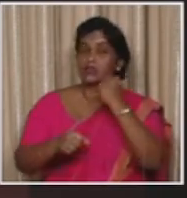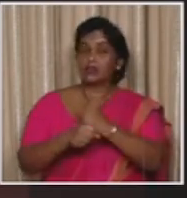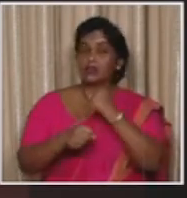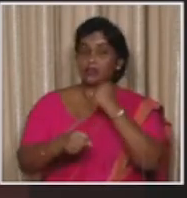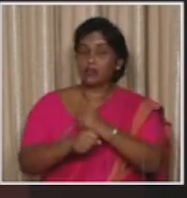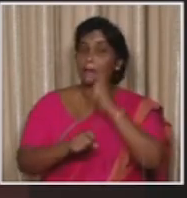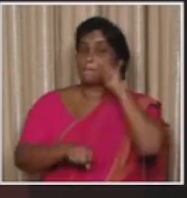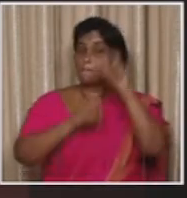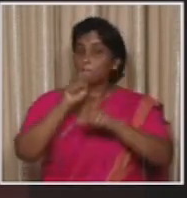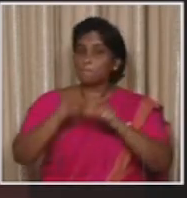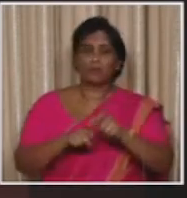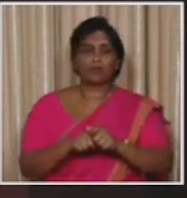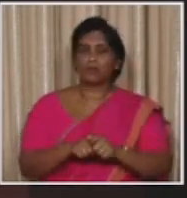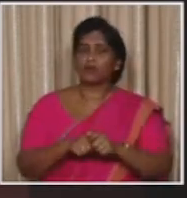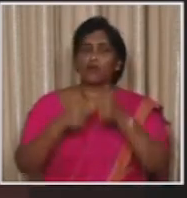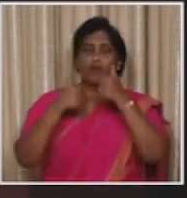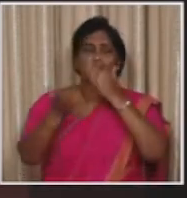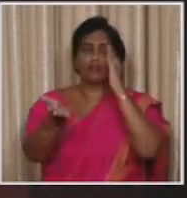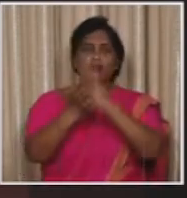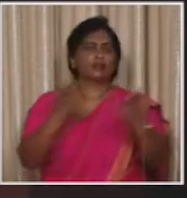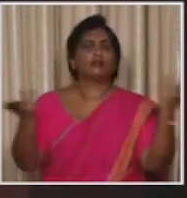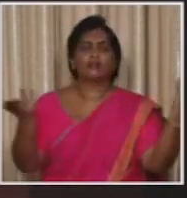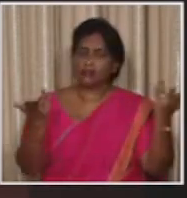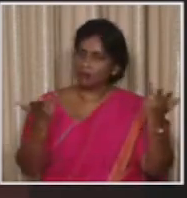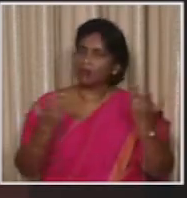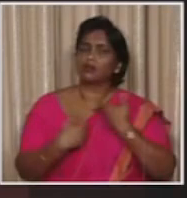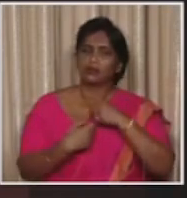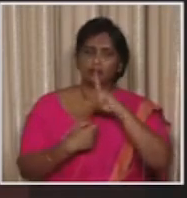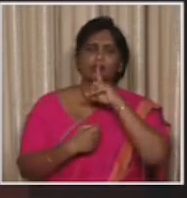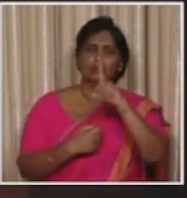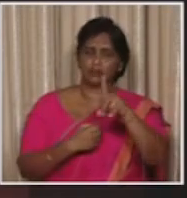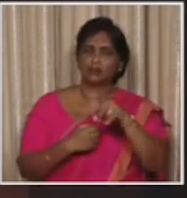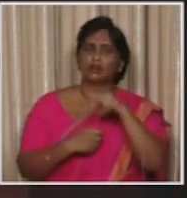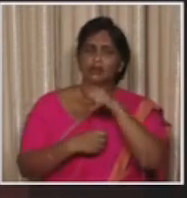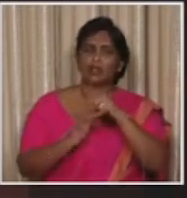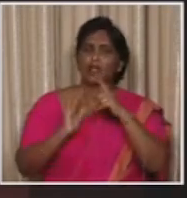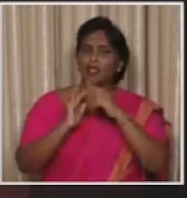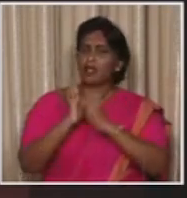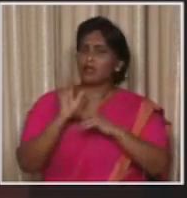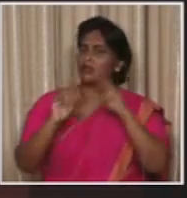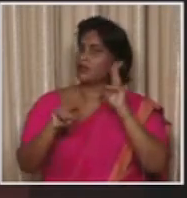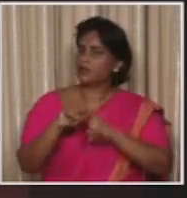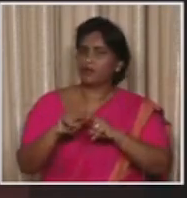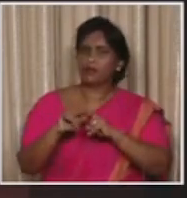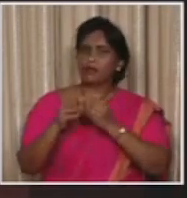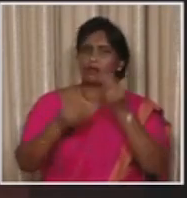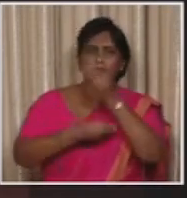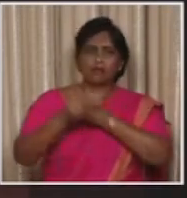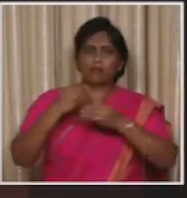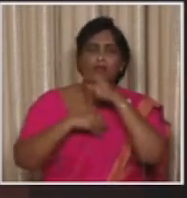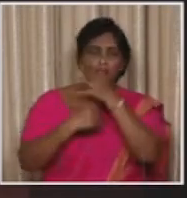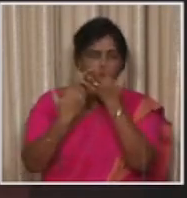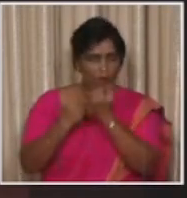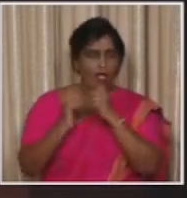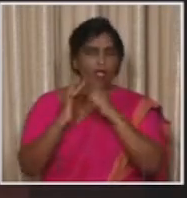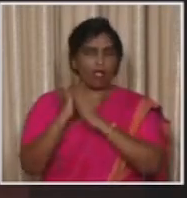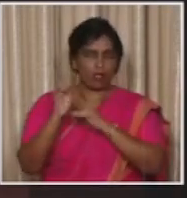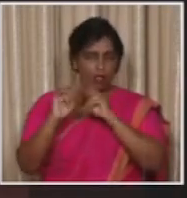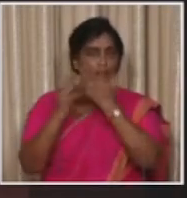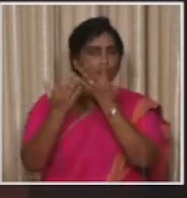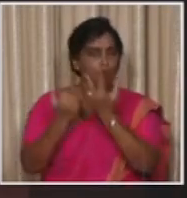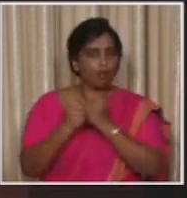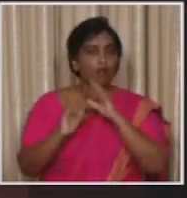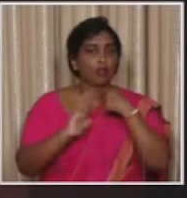deal, but we have to deal on behalf of the people, not on behalf of the rich people in the country, not on behalf of the